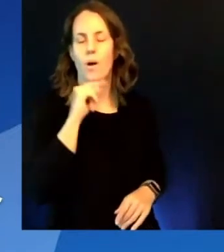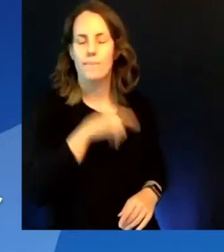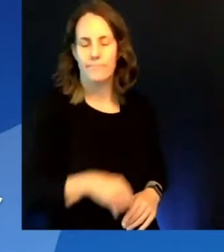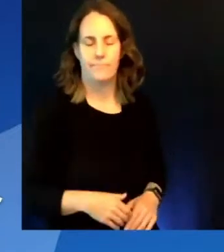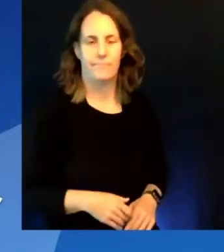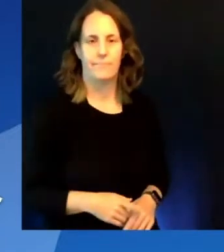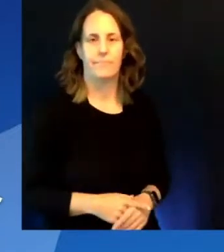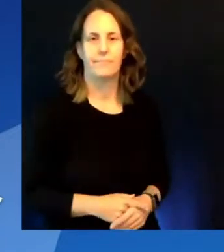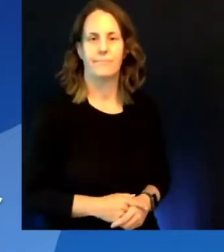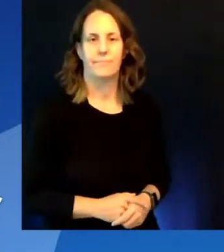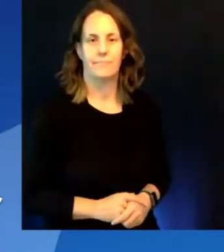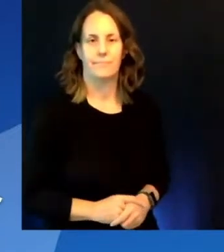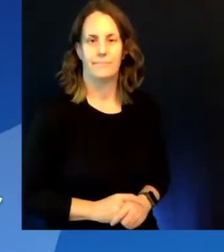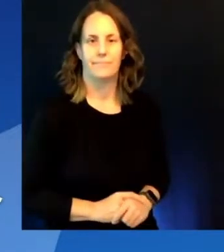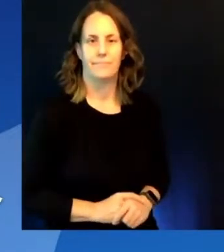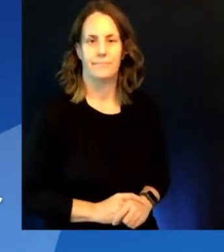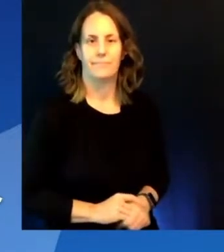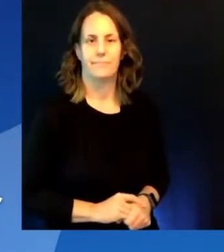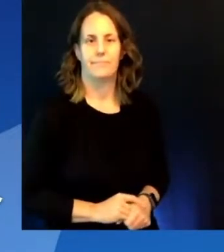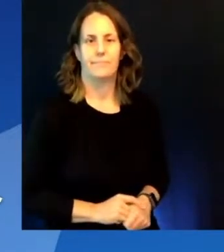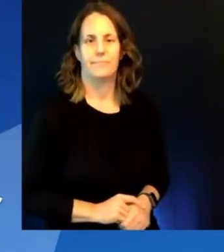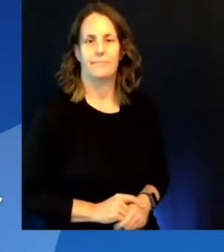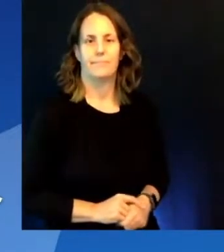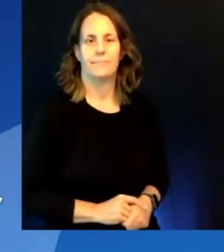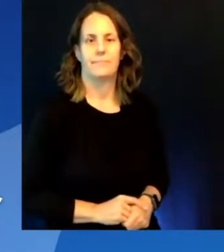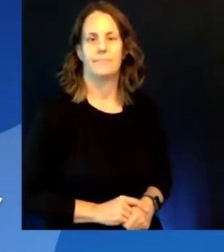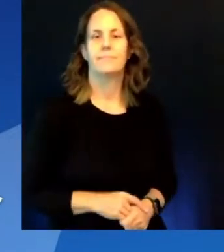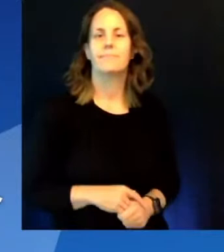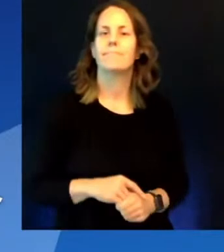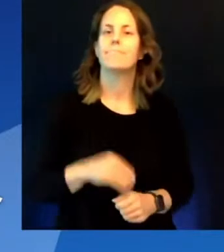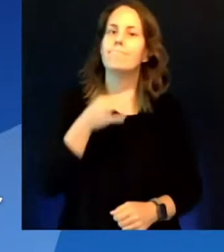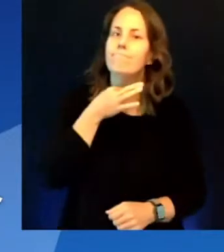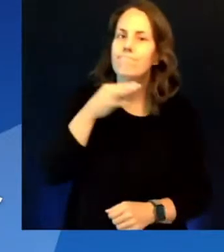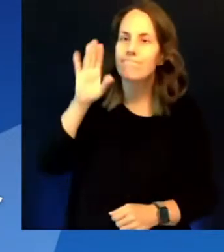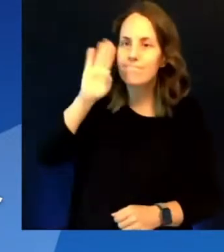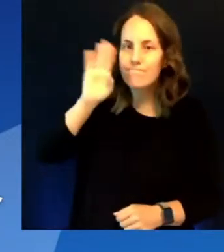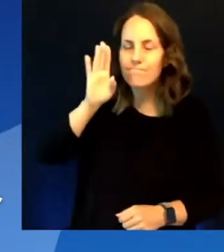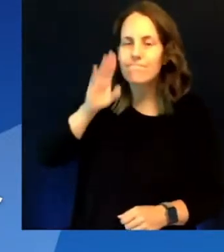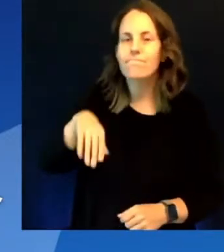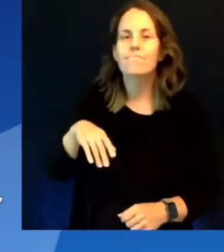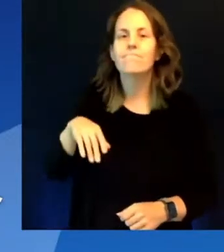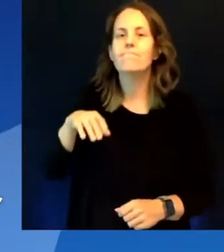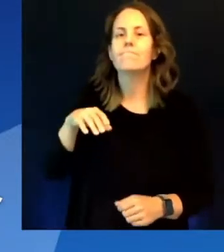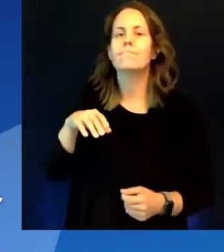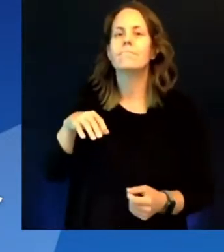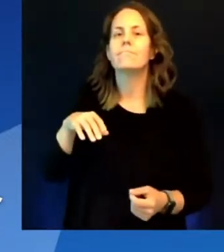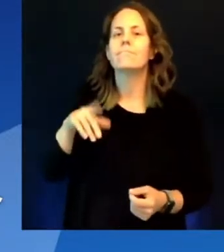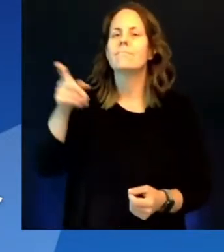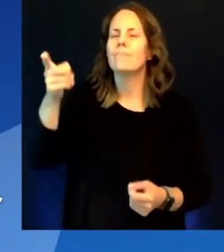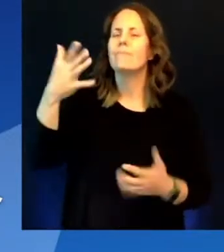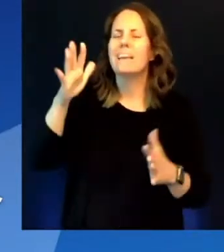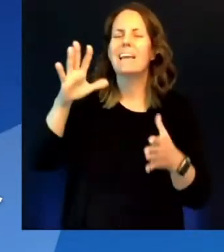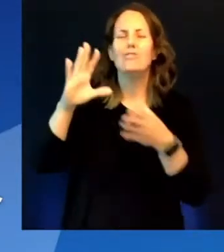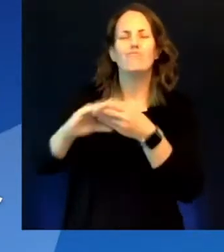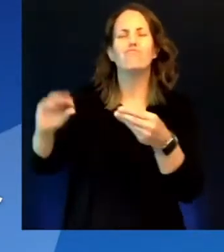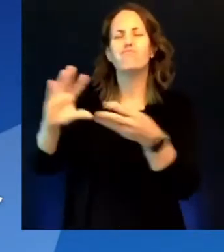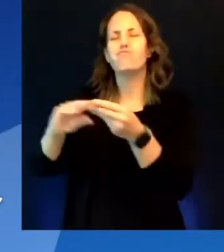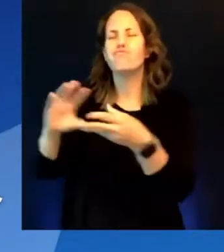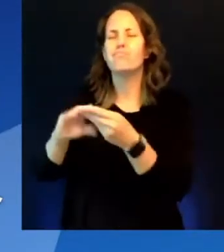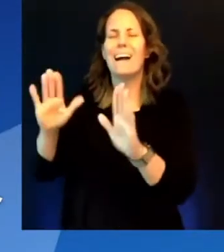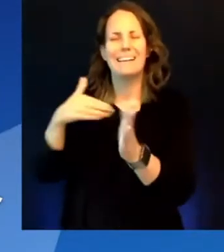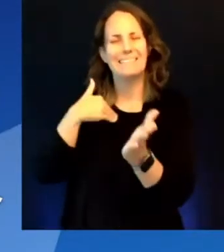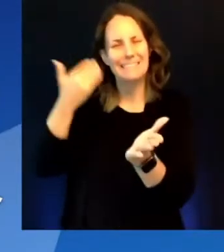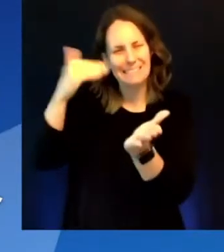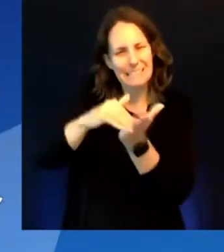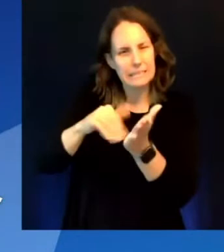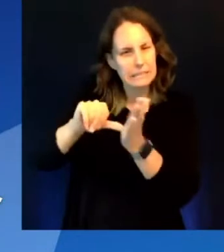Hi, thank you for taking my question. I guess going forward, you kind of touched on this before, but does Wisconsin have plans for mass vaccine